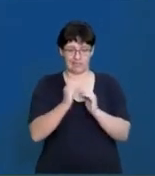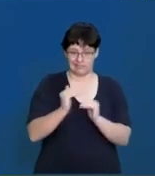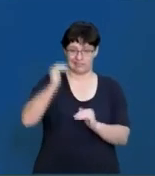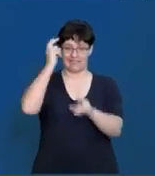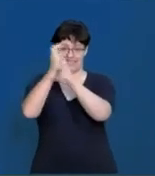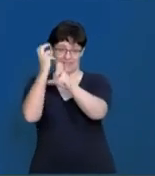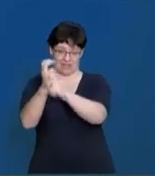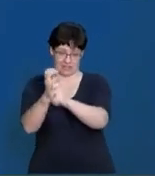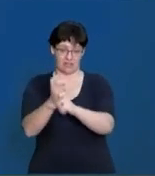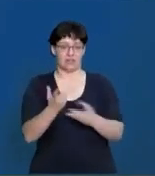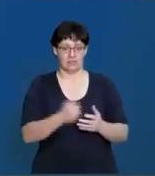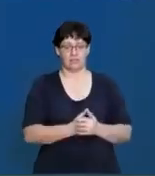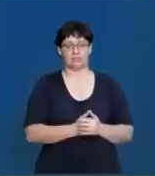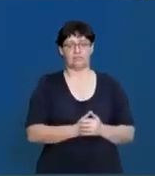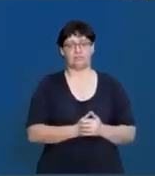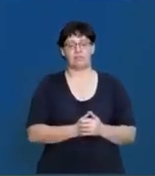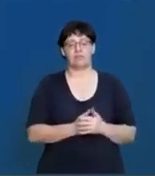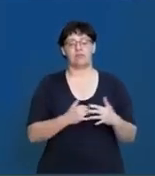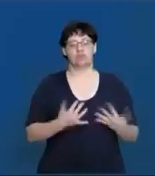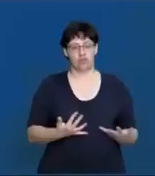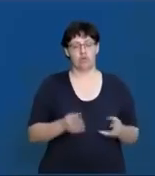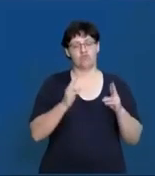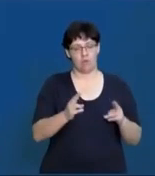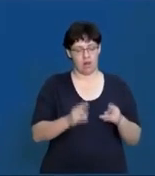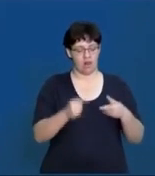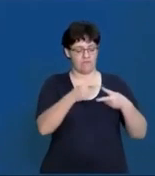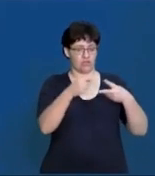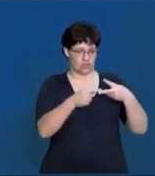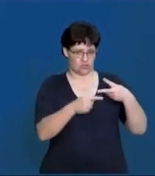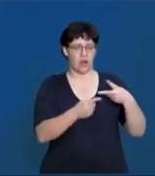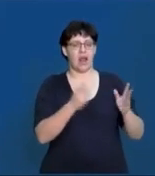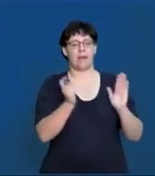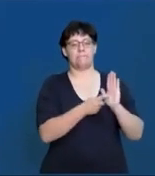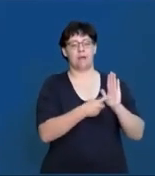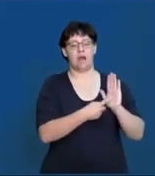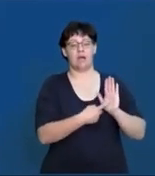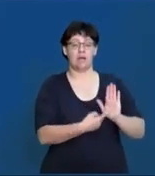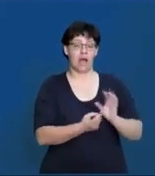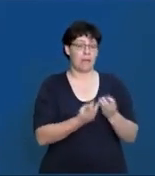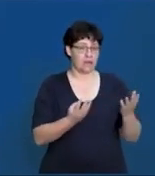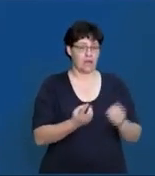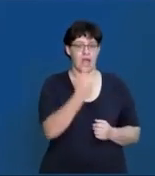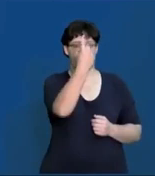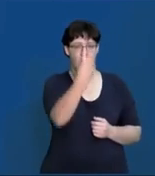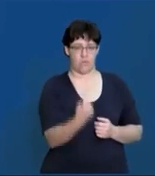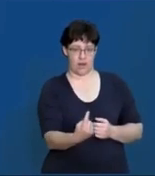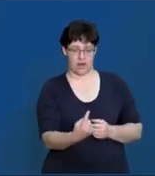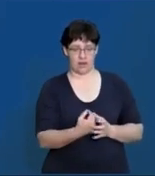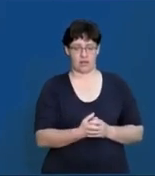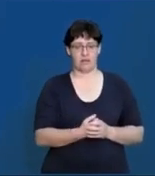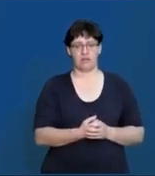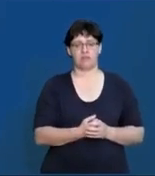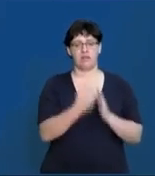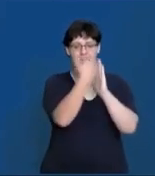to increase as the questions go down, right? And normally our first two questions, they get a mark allocation of 1